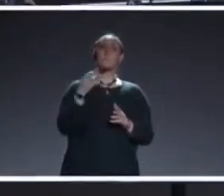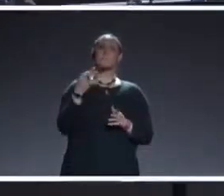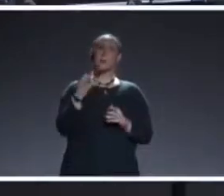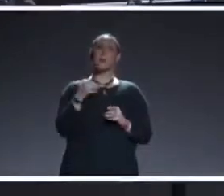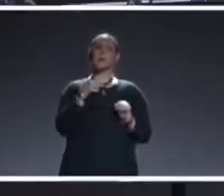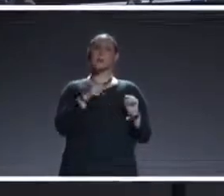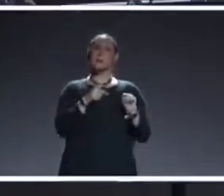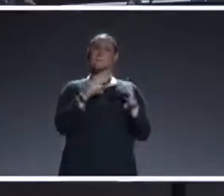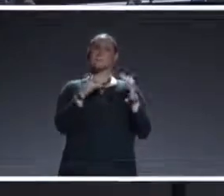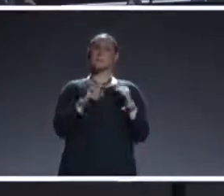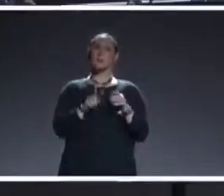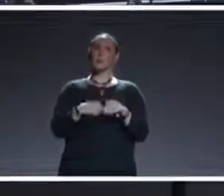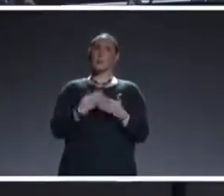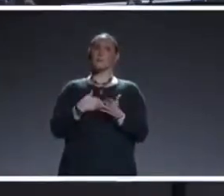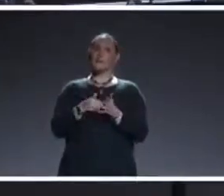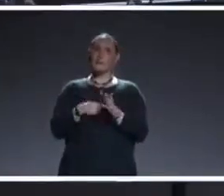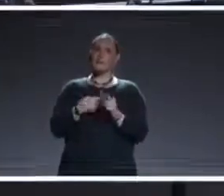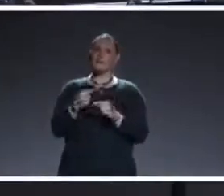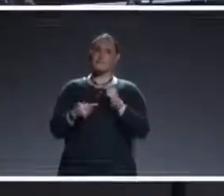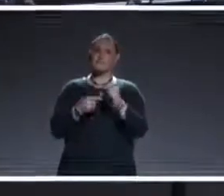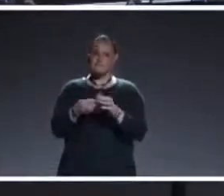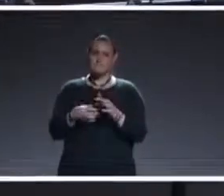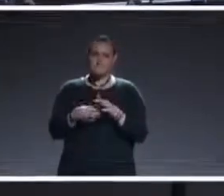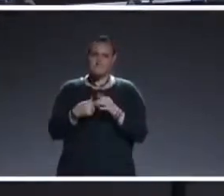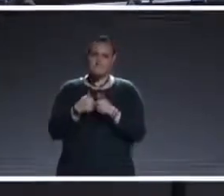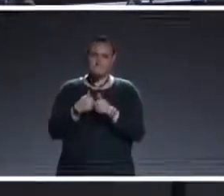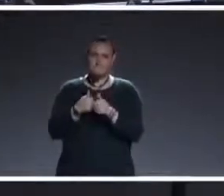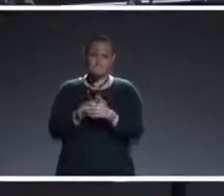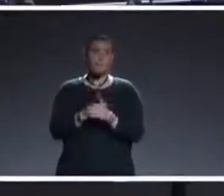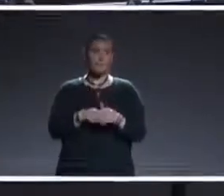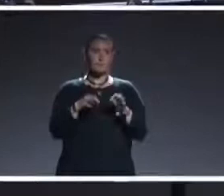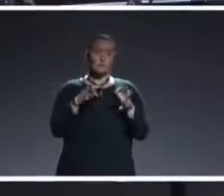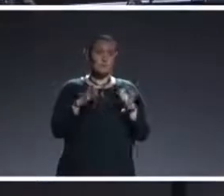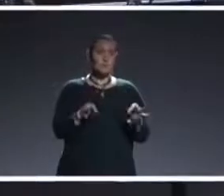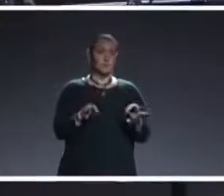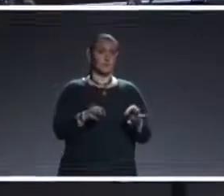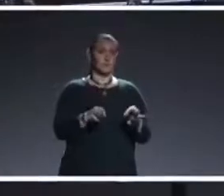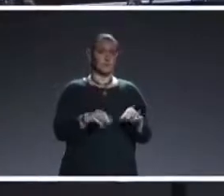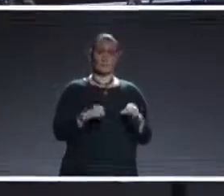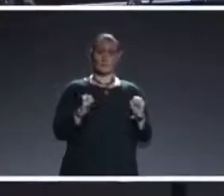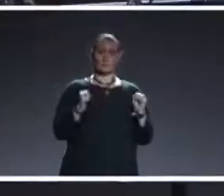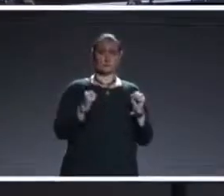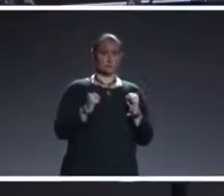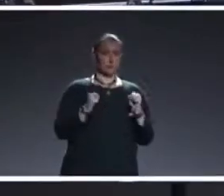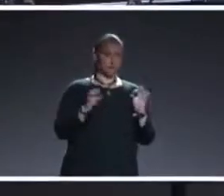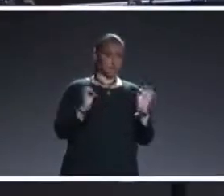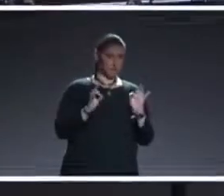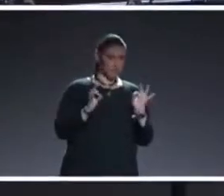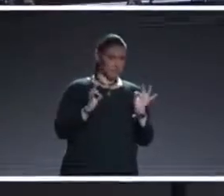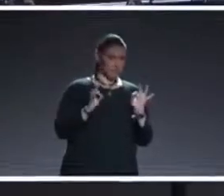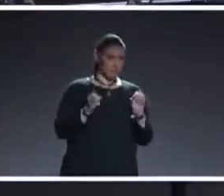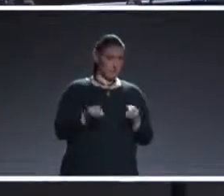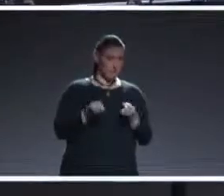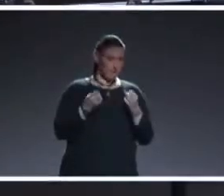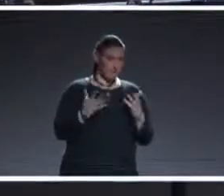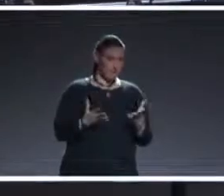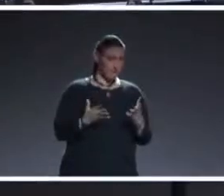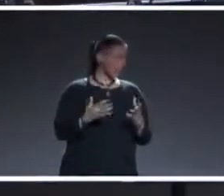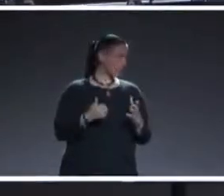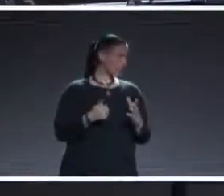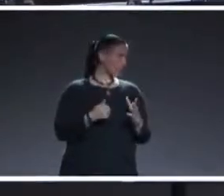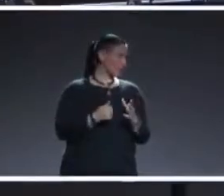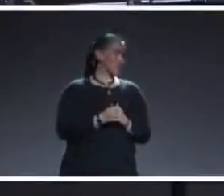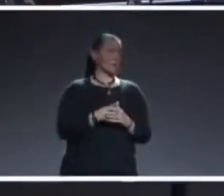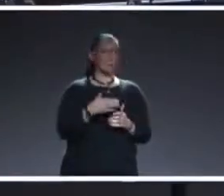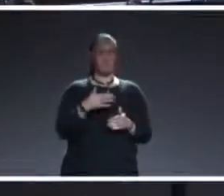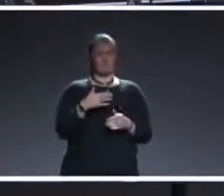And then something really hard happened, in which both my parents got